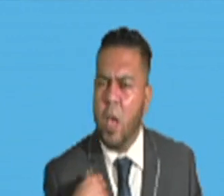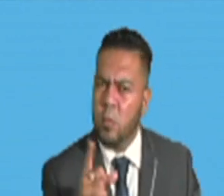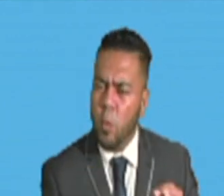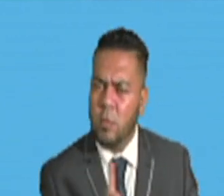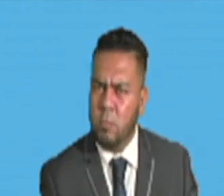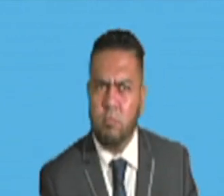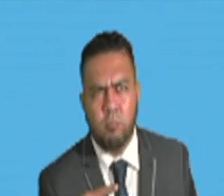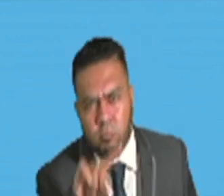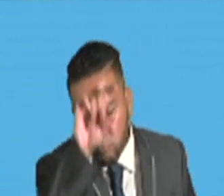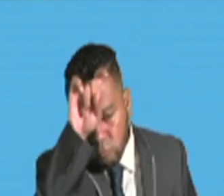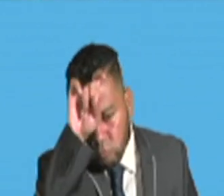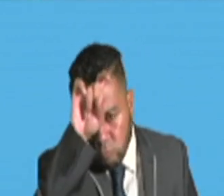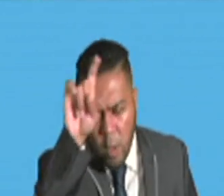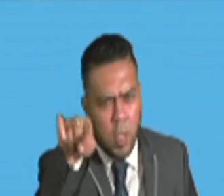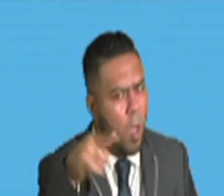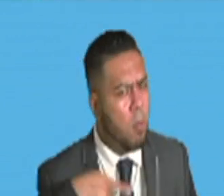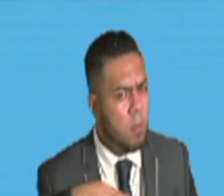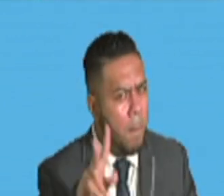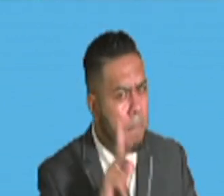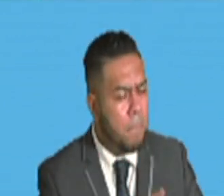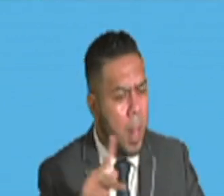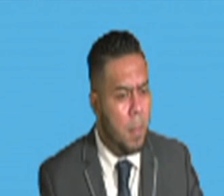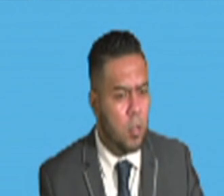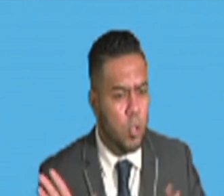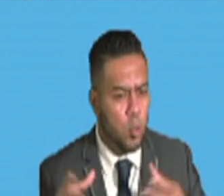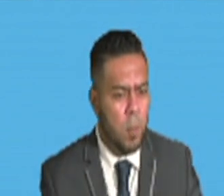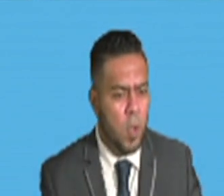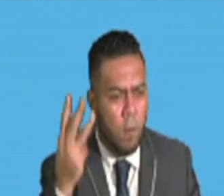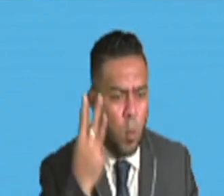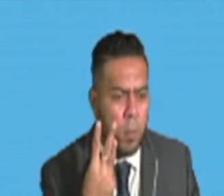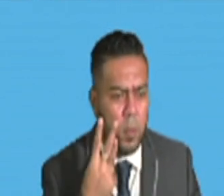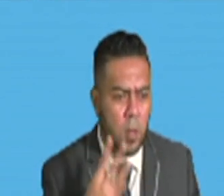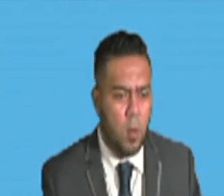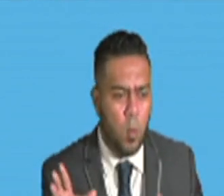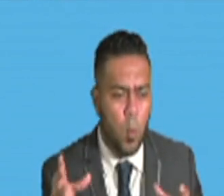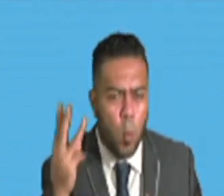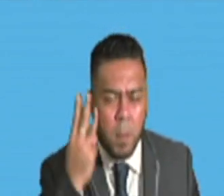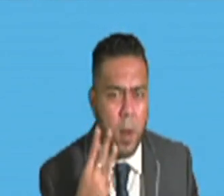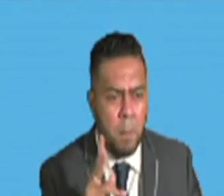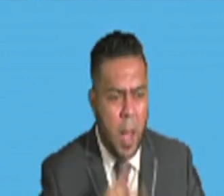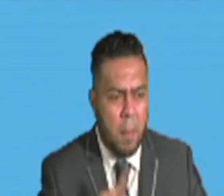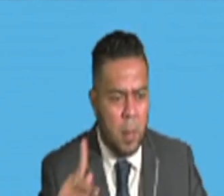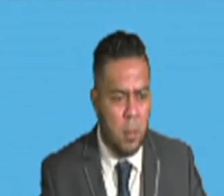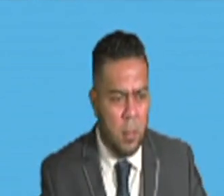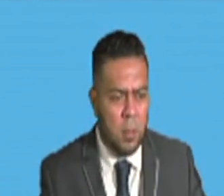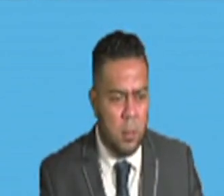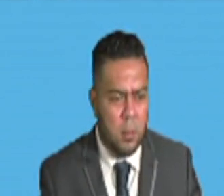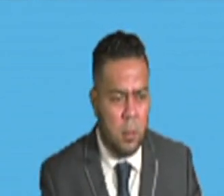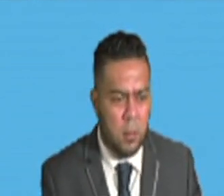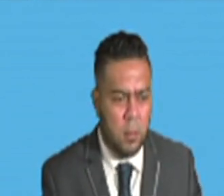now this parliamentary grouping of women parliamentarians that they have. Want to have great sort